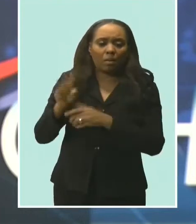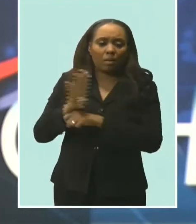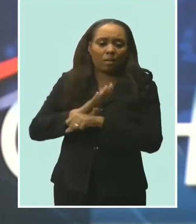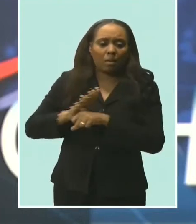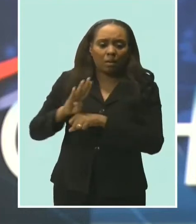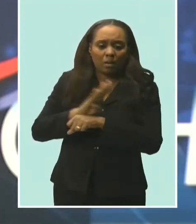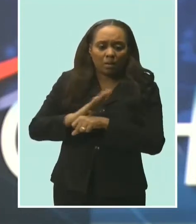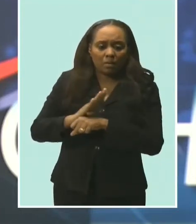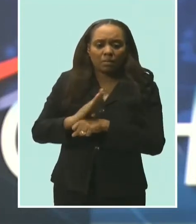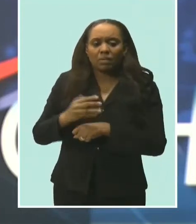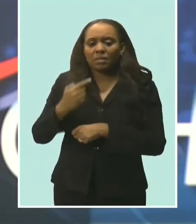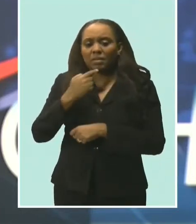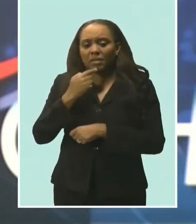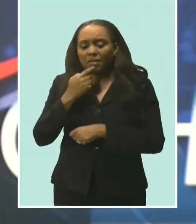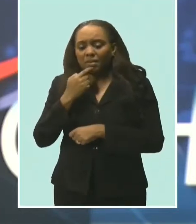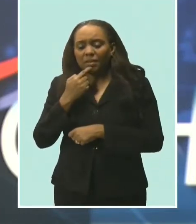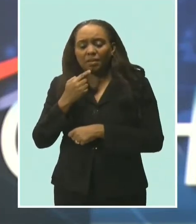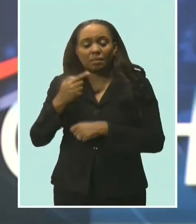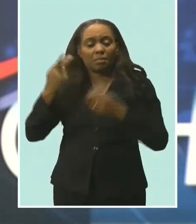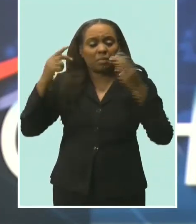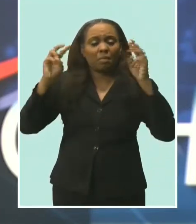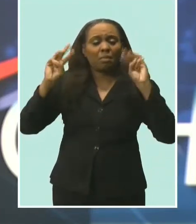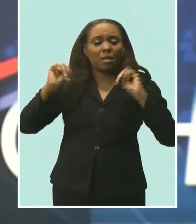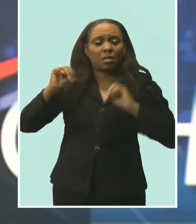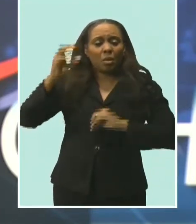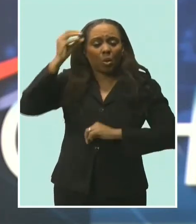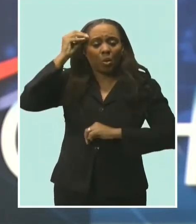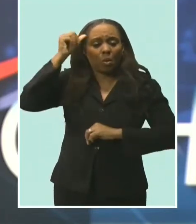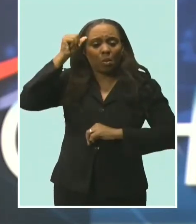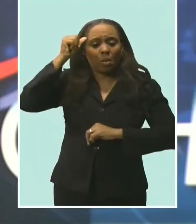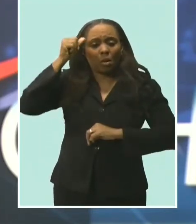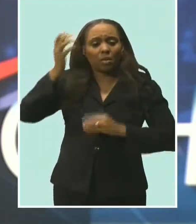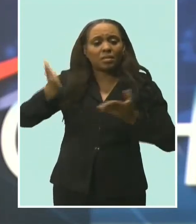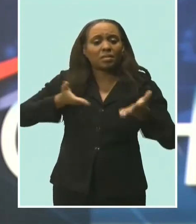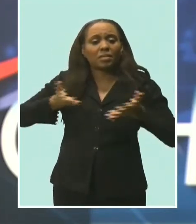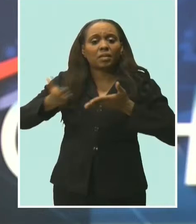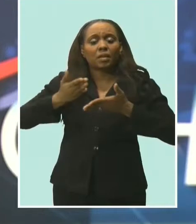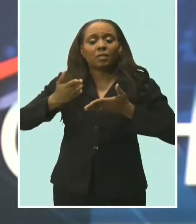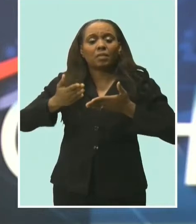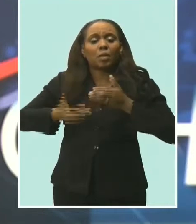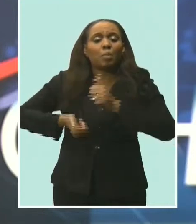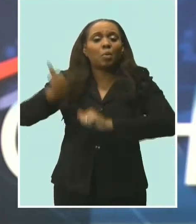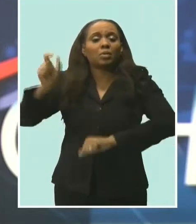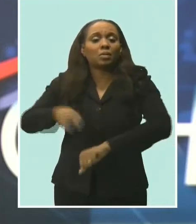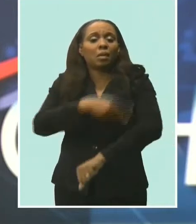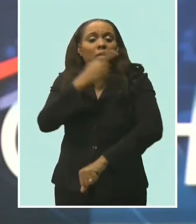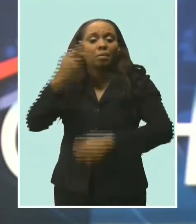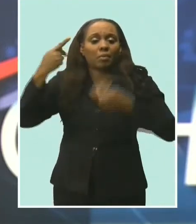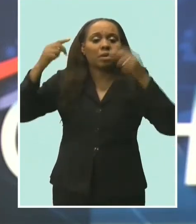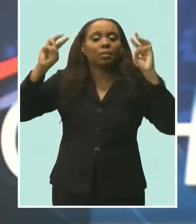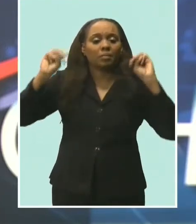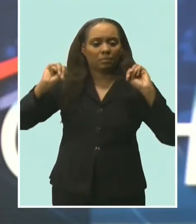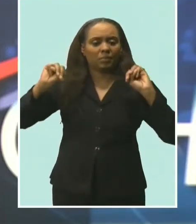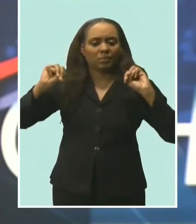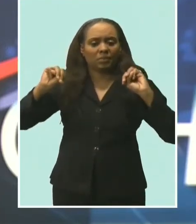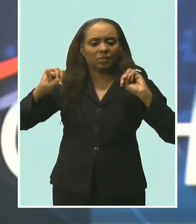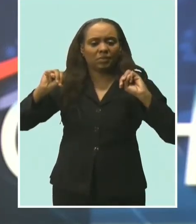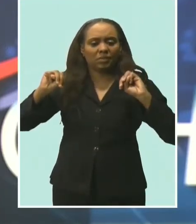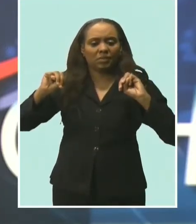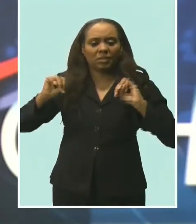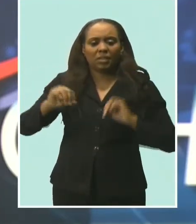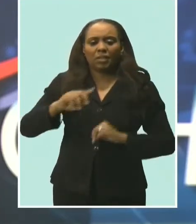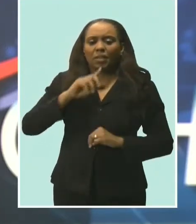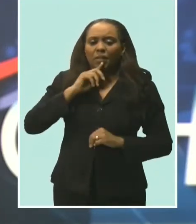Barbados on behalf of the party. She says that as the longest-serving leader who presided over a period of expansion for Barbados,